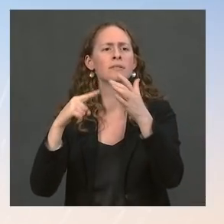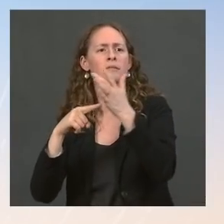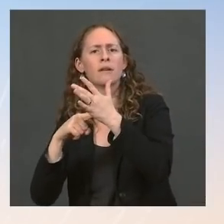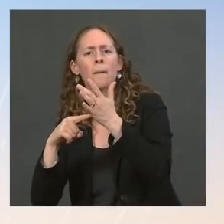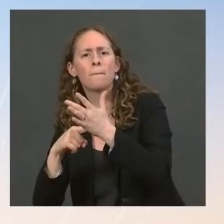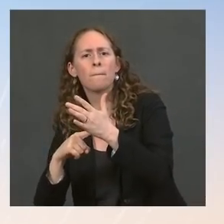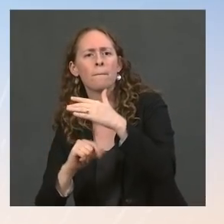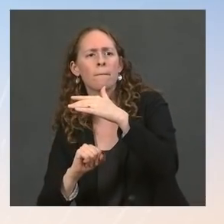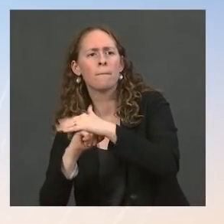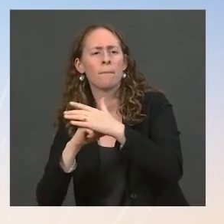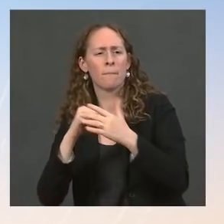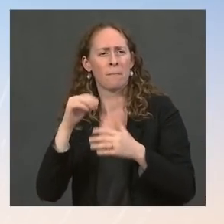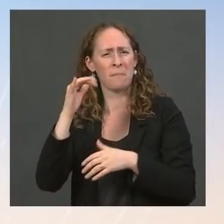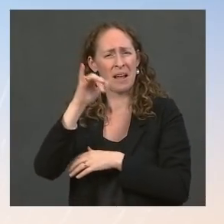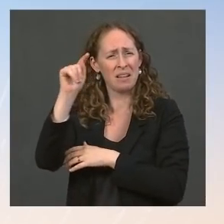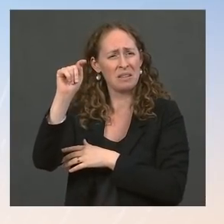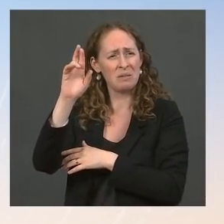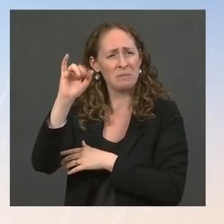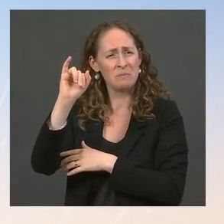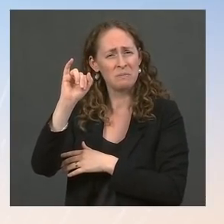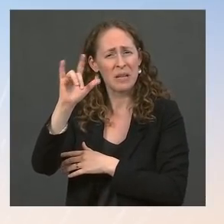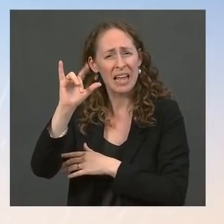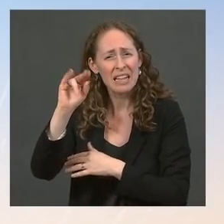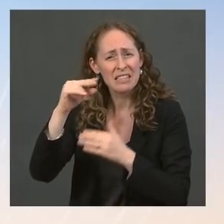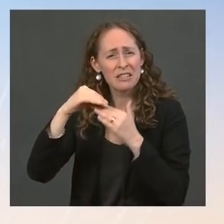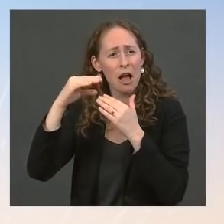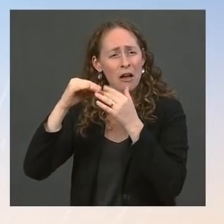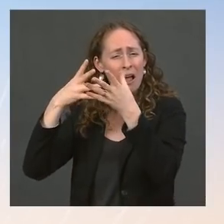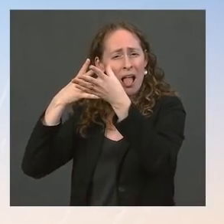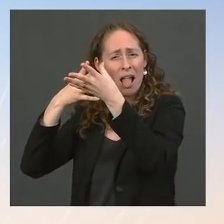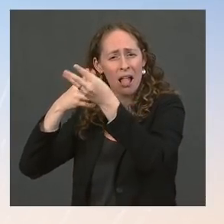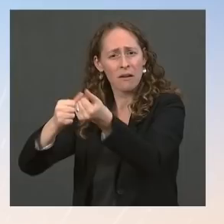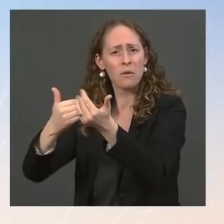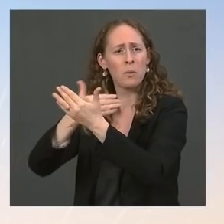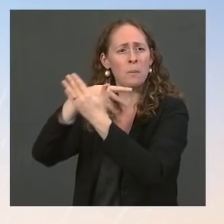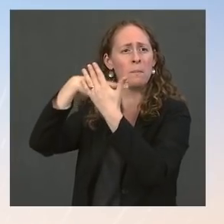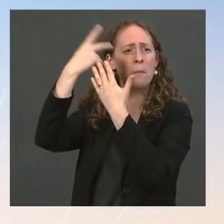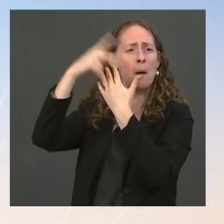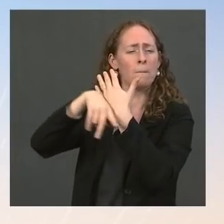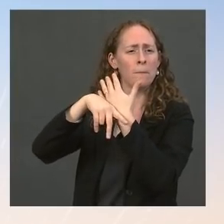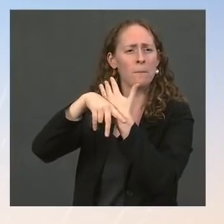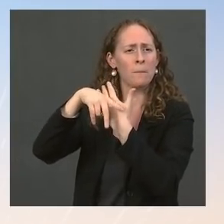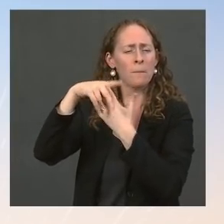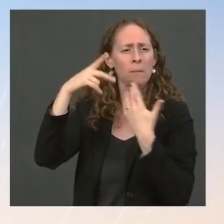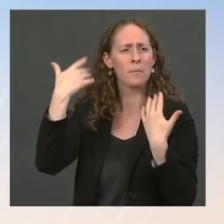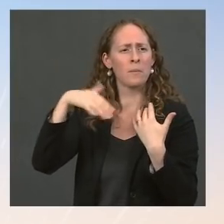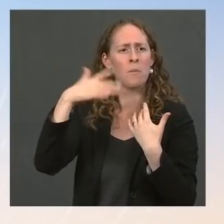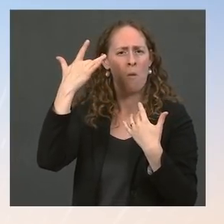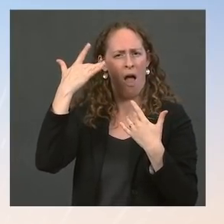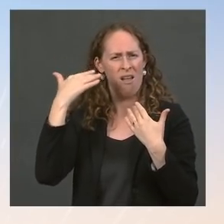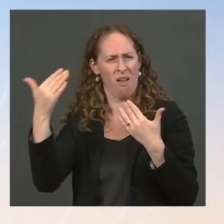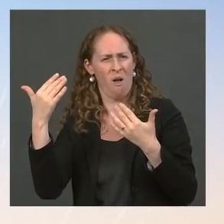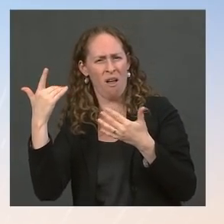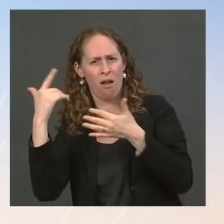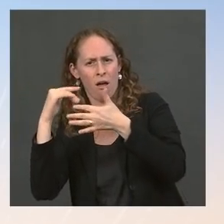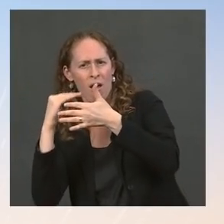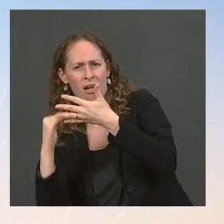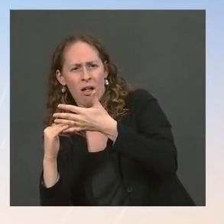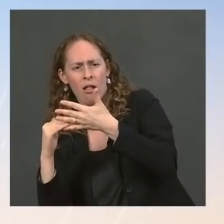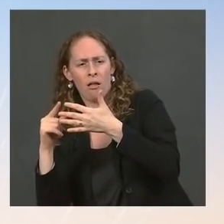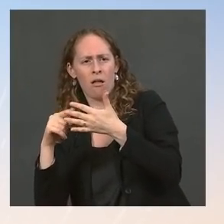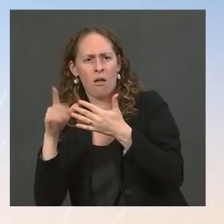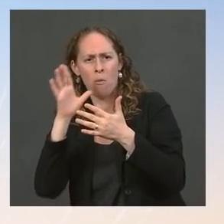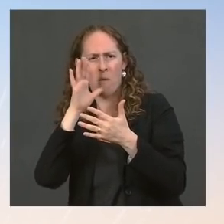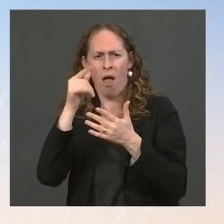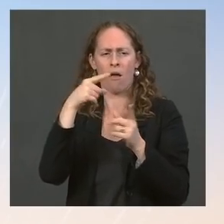what the rationale was to negotiate all of these new packages before there was a deal to raise the debt limit to pay for